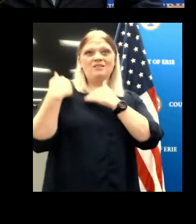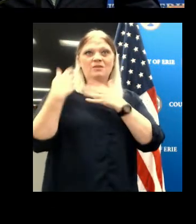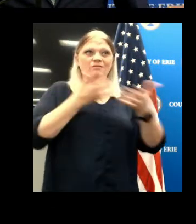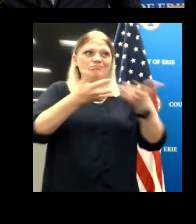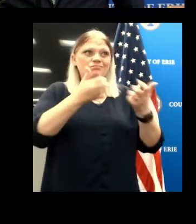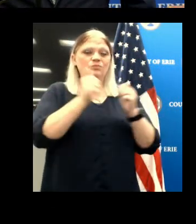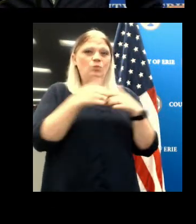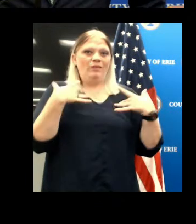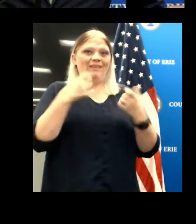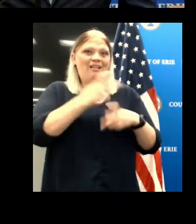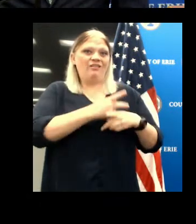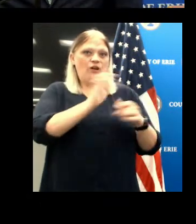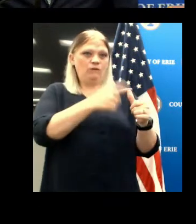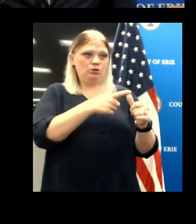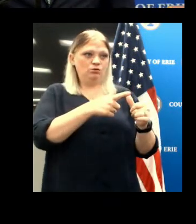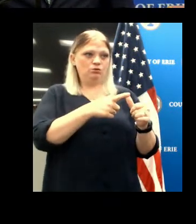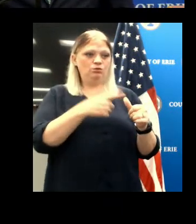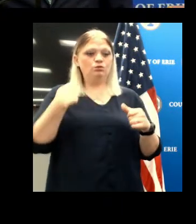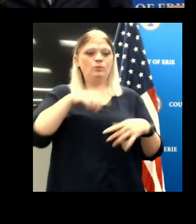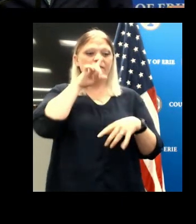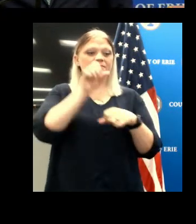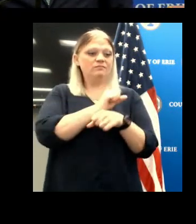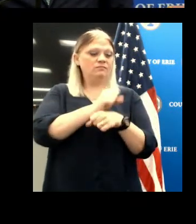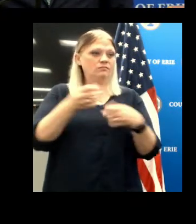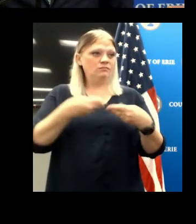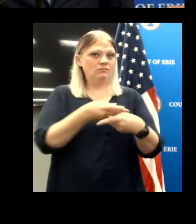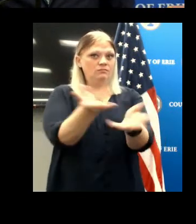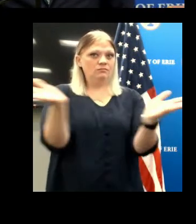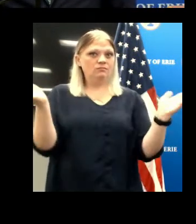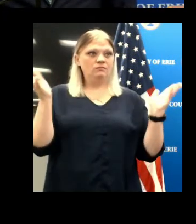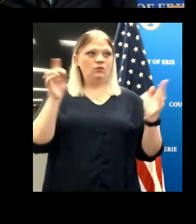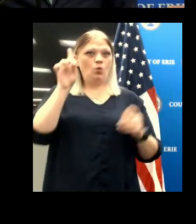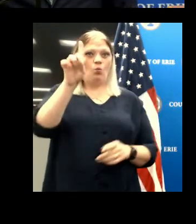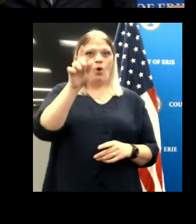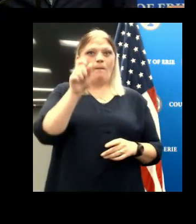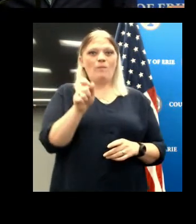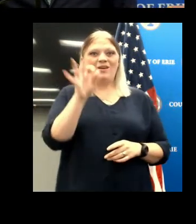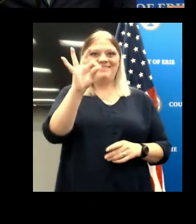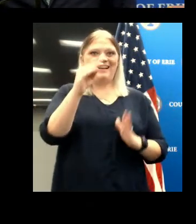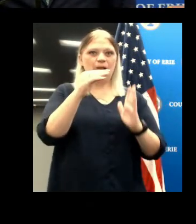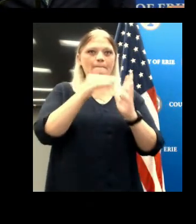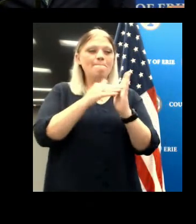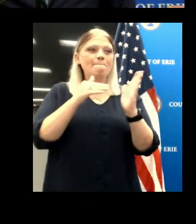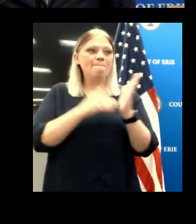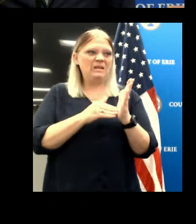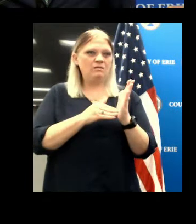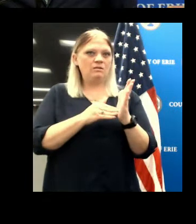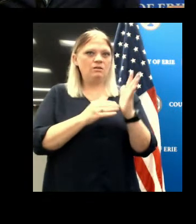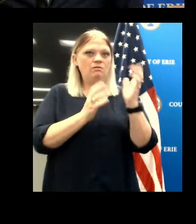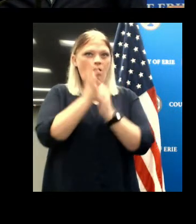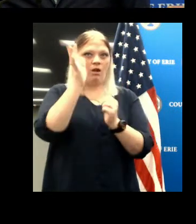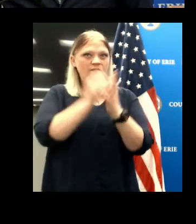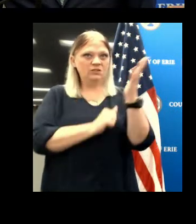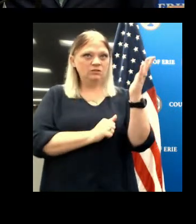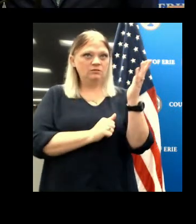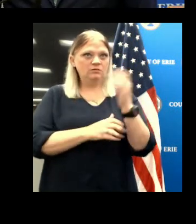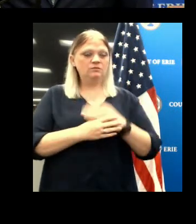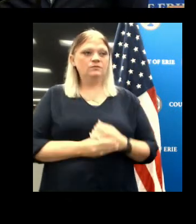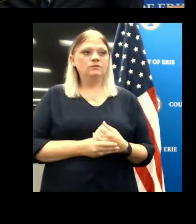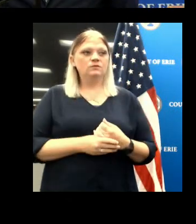first. We have actually distributed 1.9 million pairs of gloves,